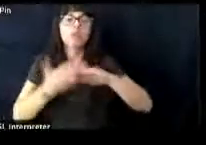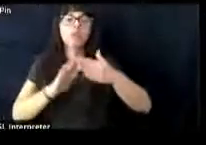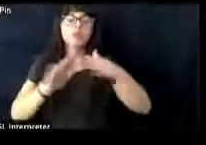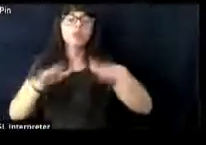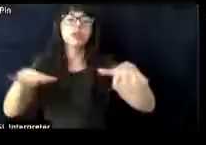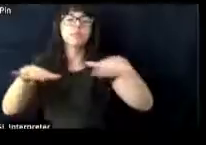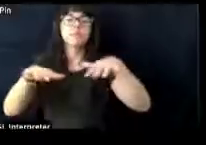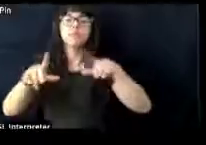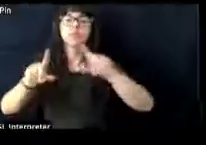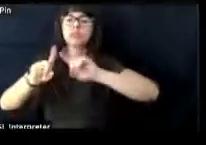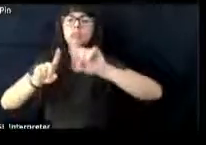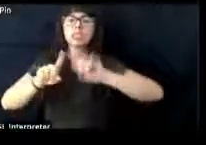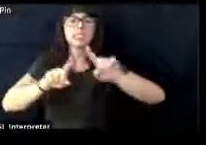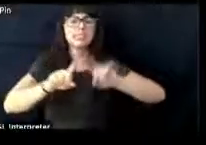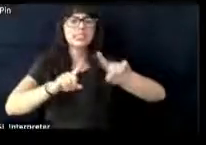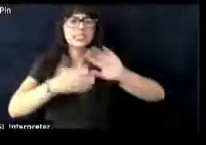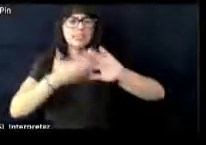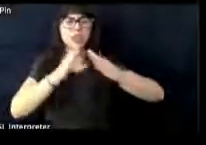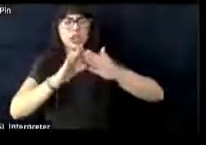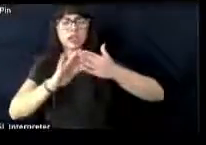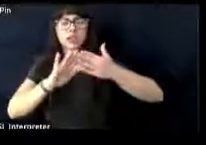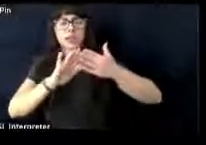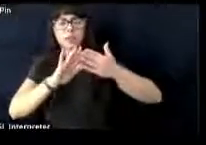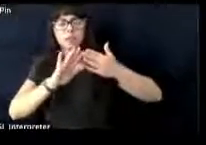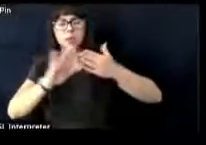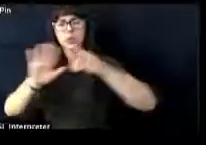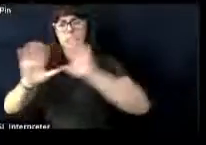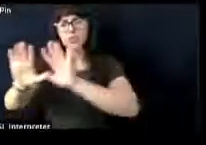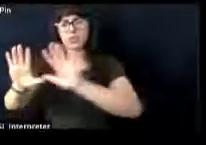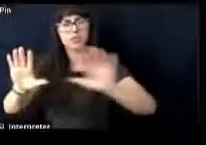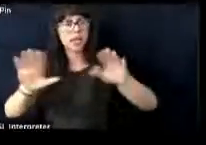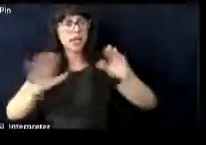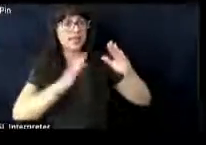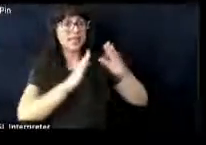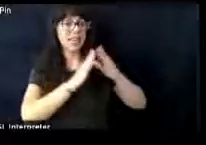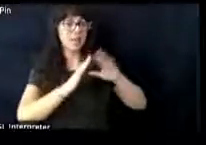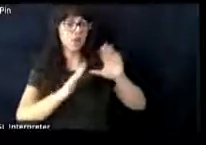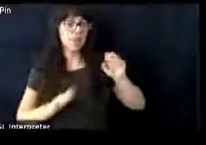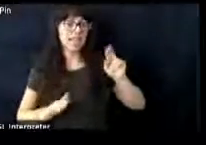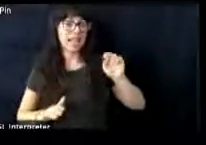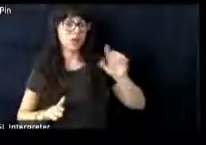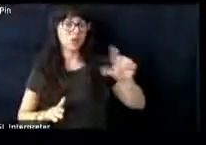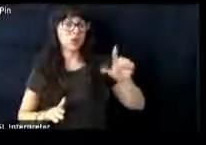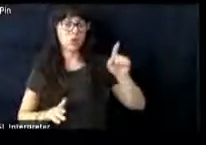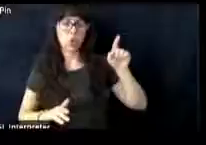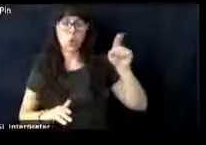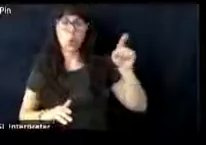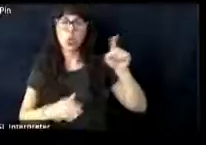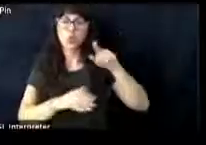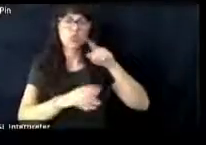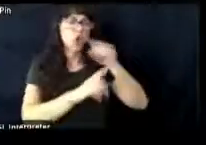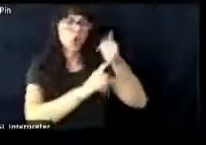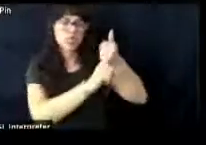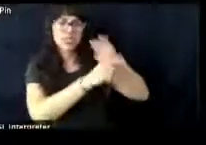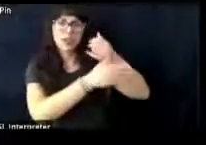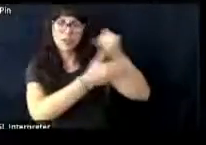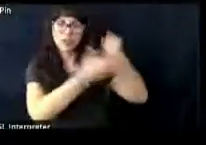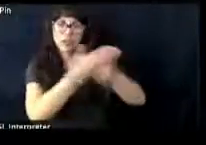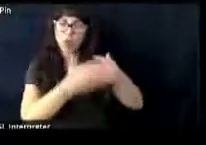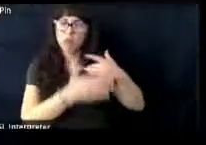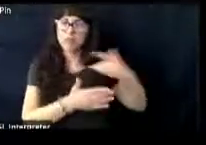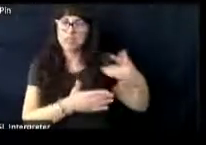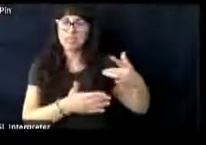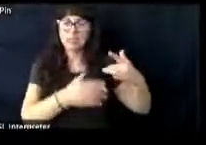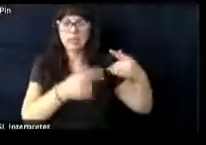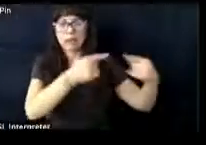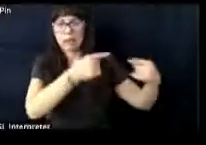are different than the neighborhood councils. The neighborhood councils in Los Angeles are self-drawn. They're often in dispute,